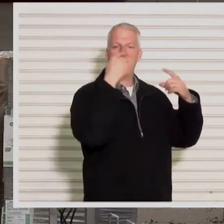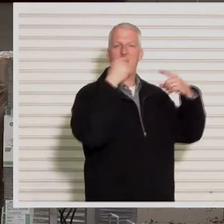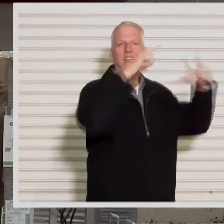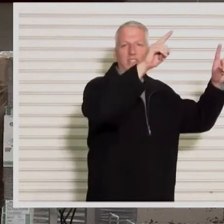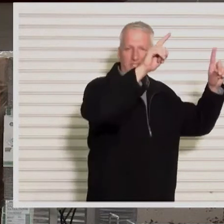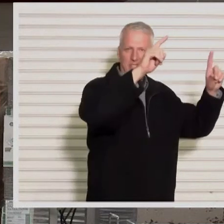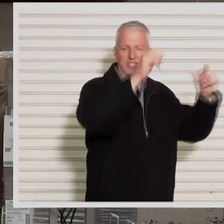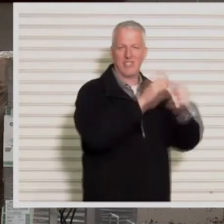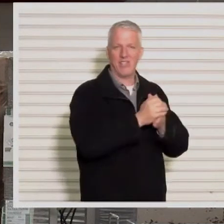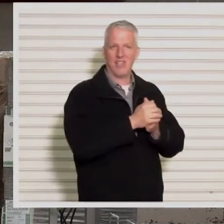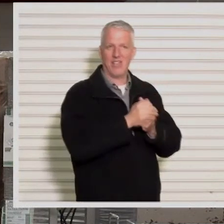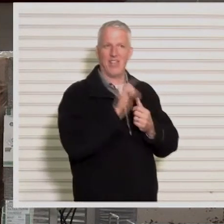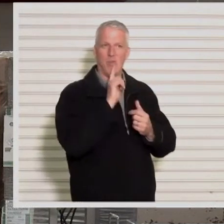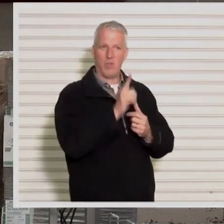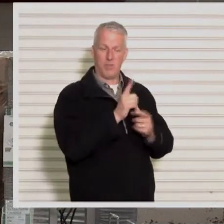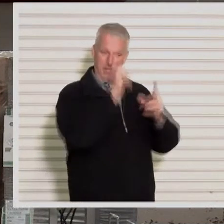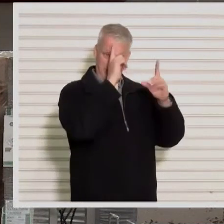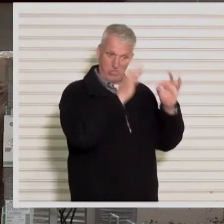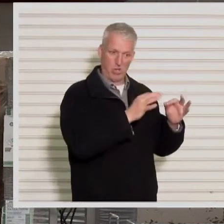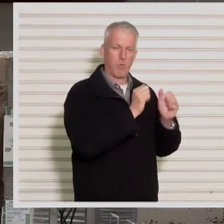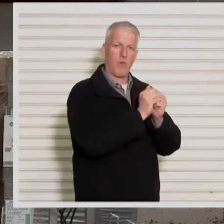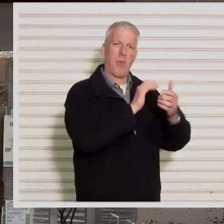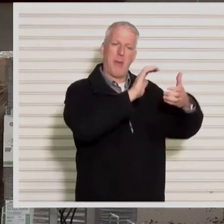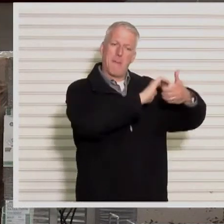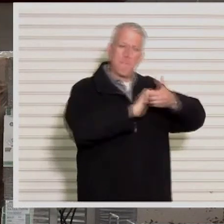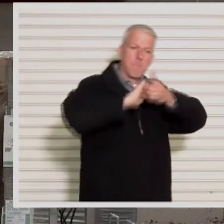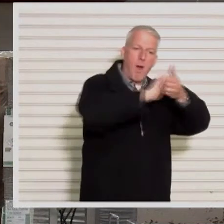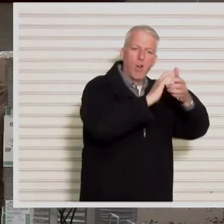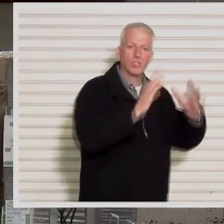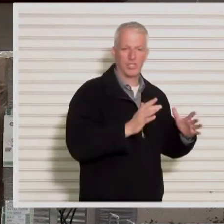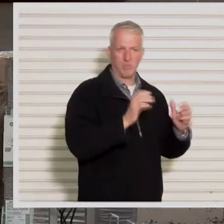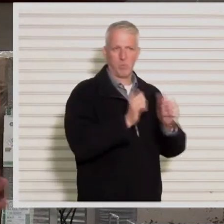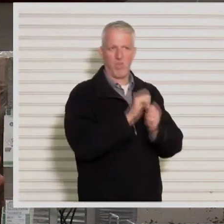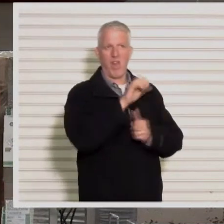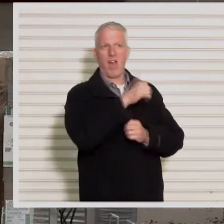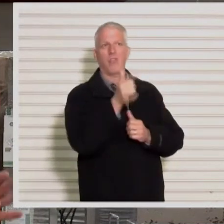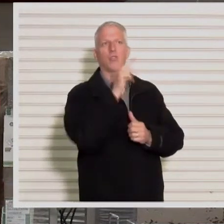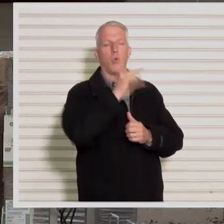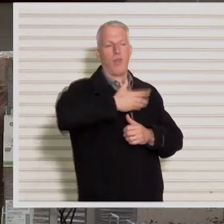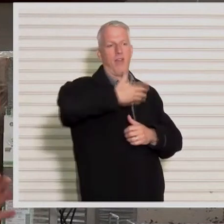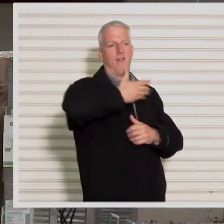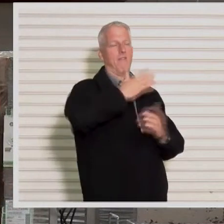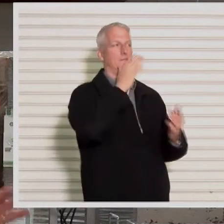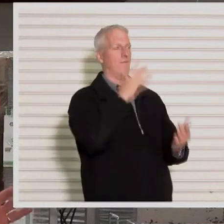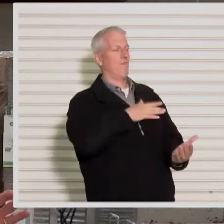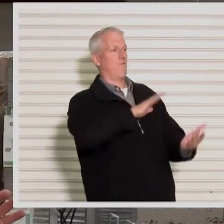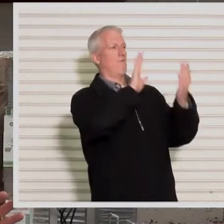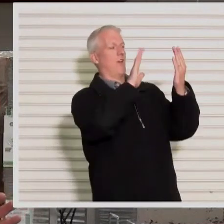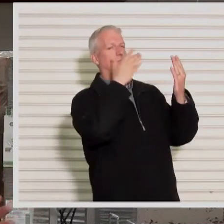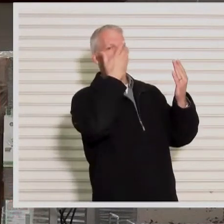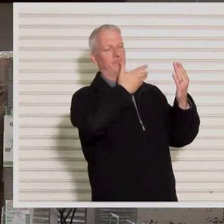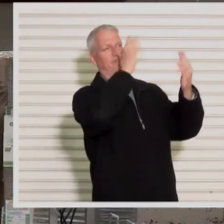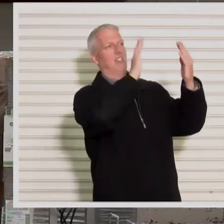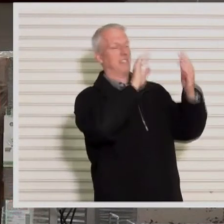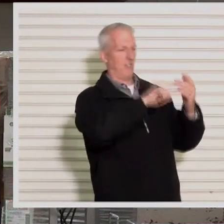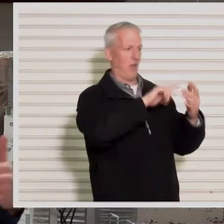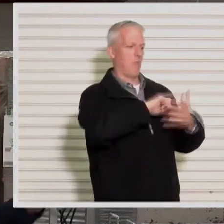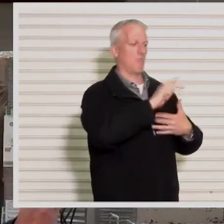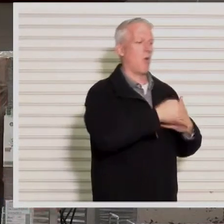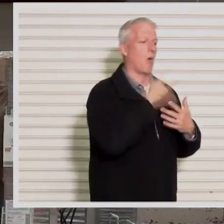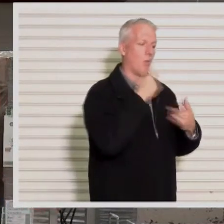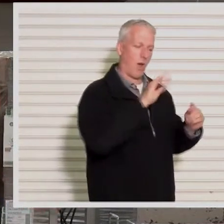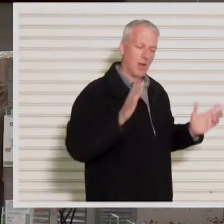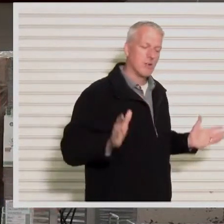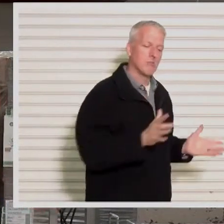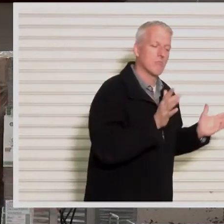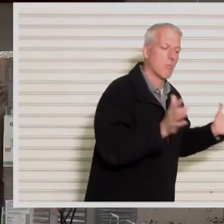effectiveness will be ultimately determined by partnerships like TODEC and others that are on the front lines promoting that program. And that's exactly